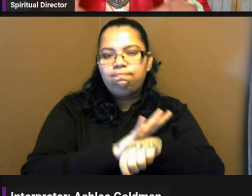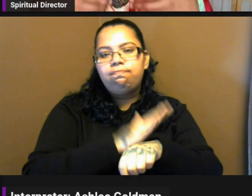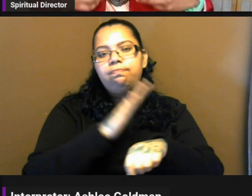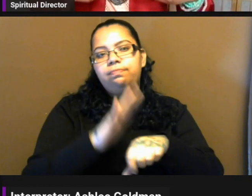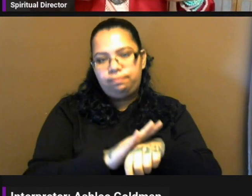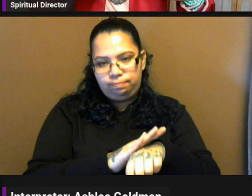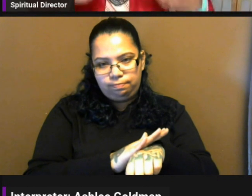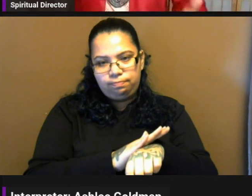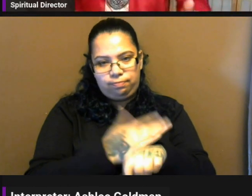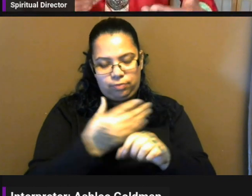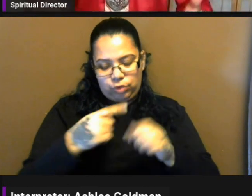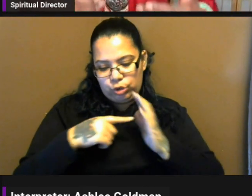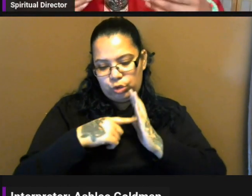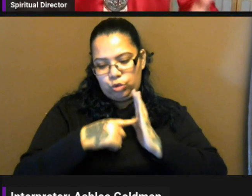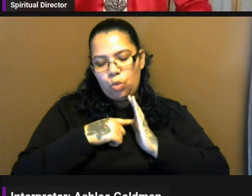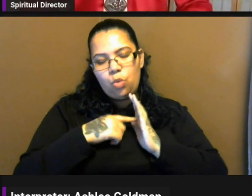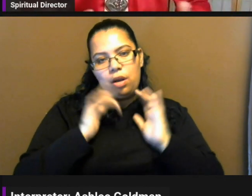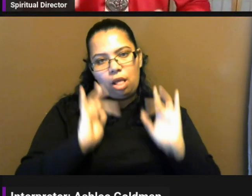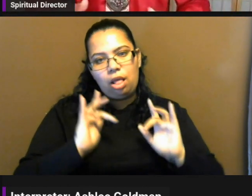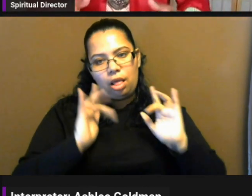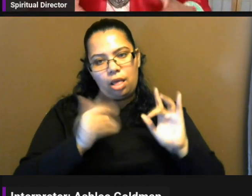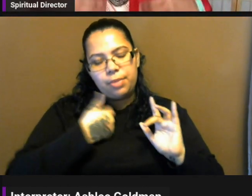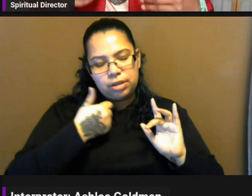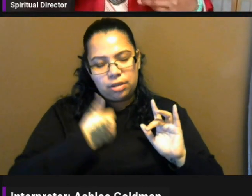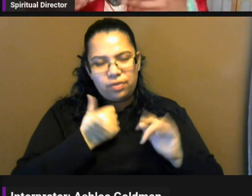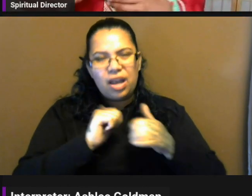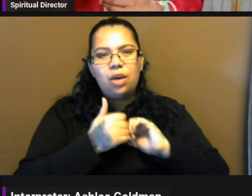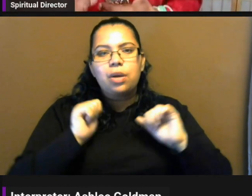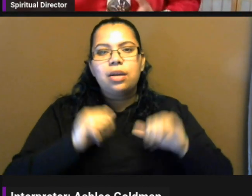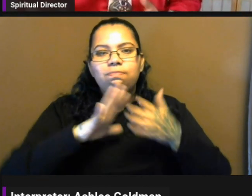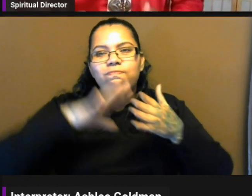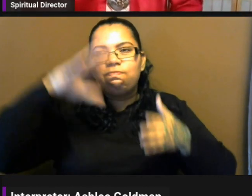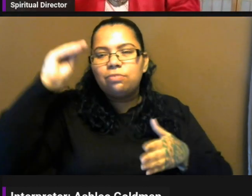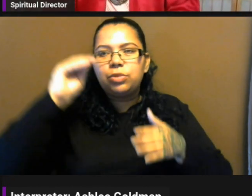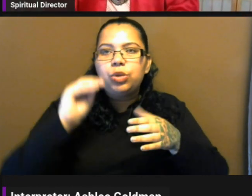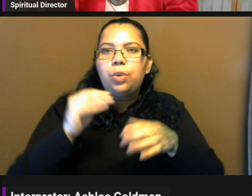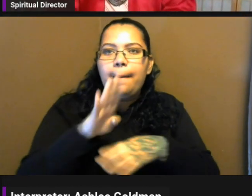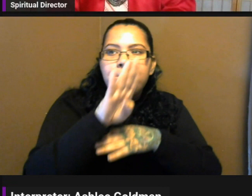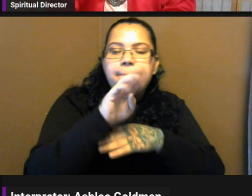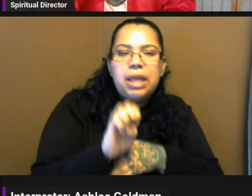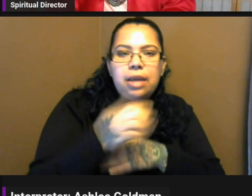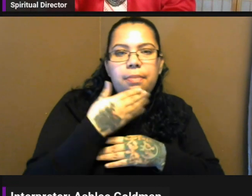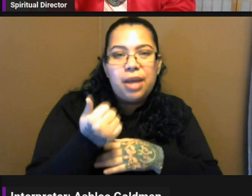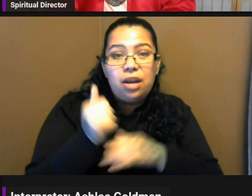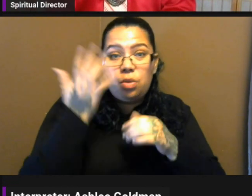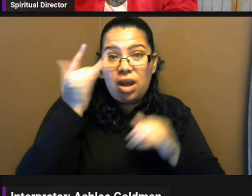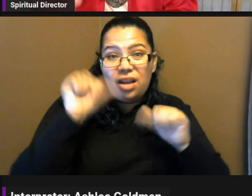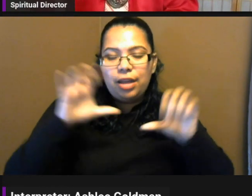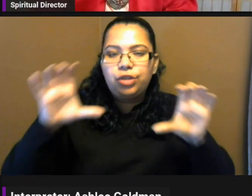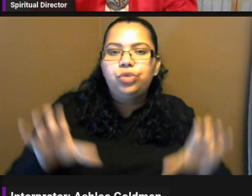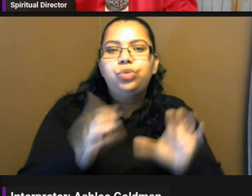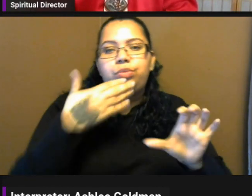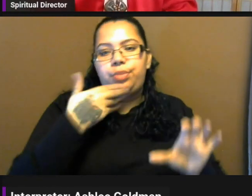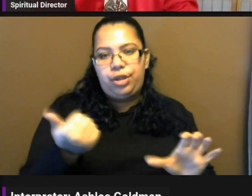How do I learn to be better in order to do better?